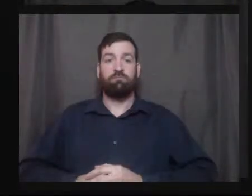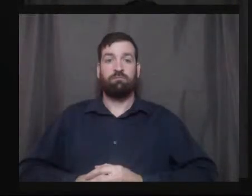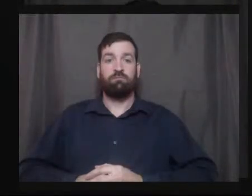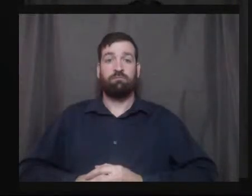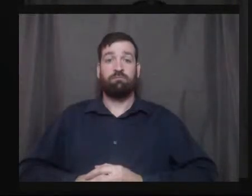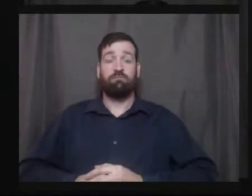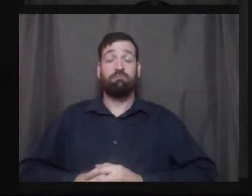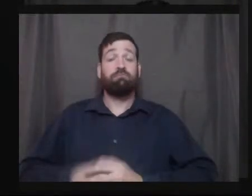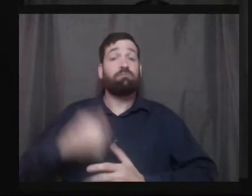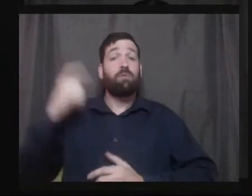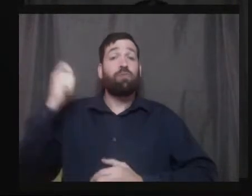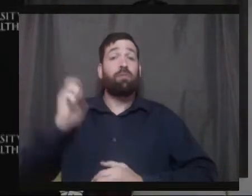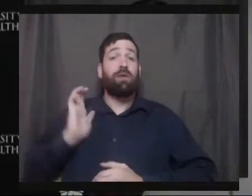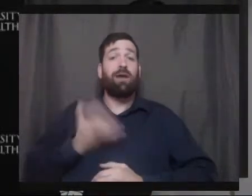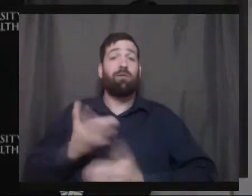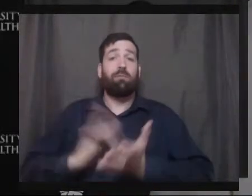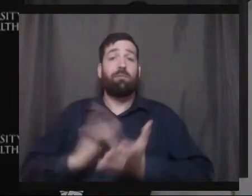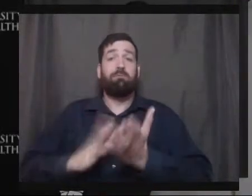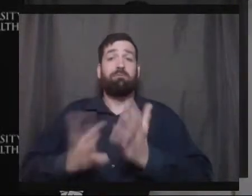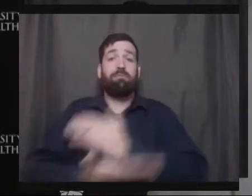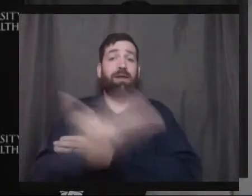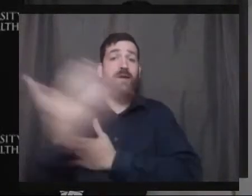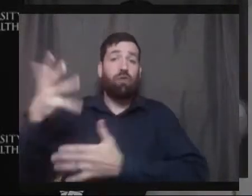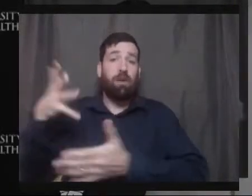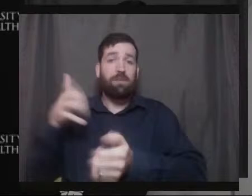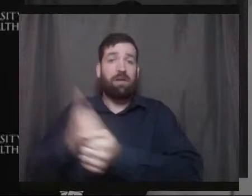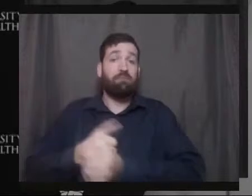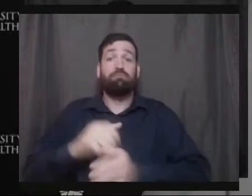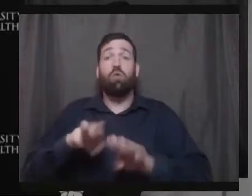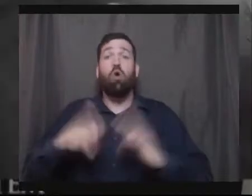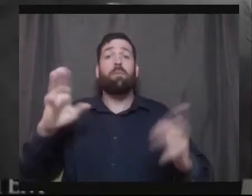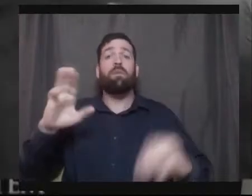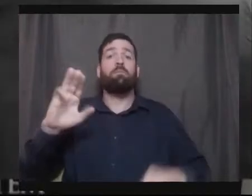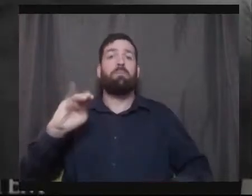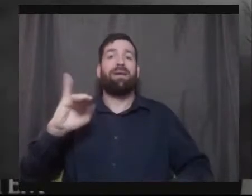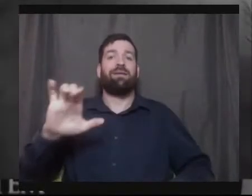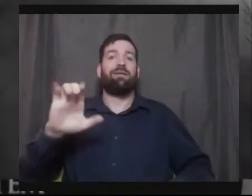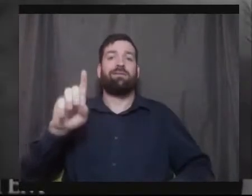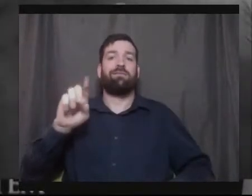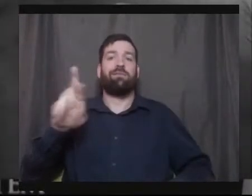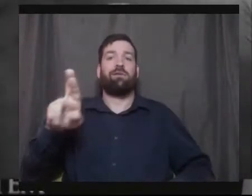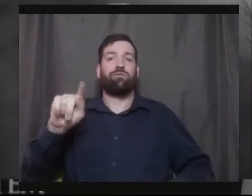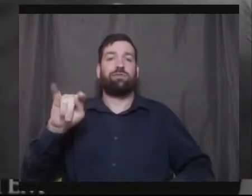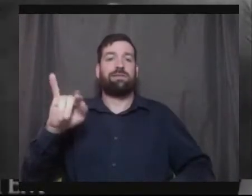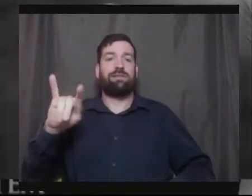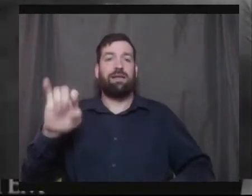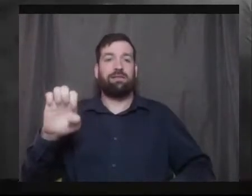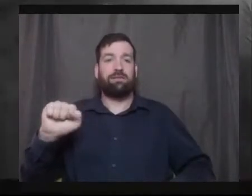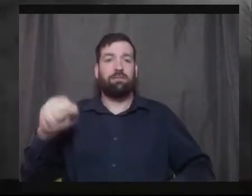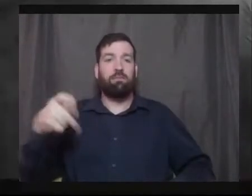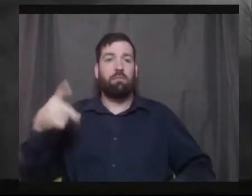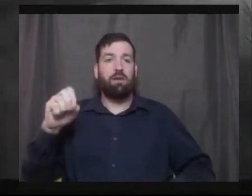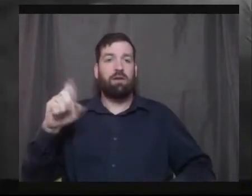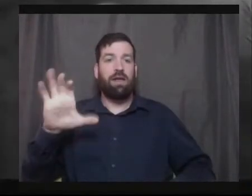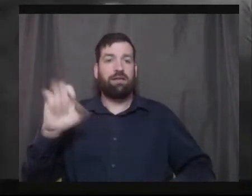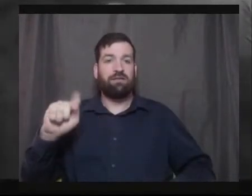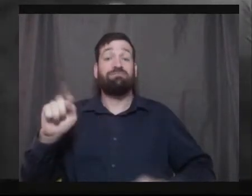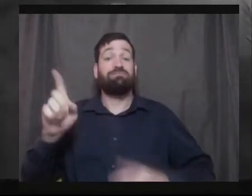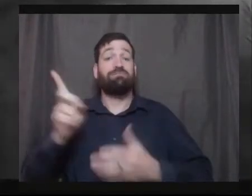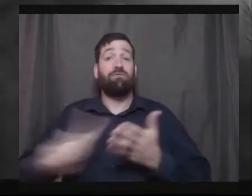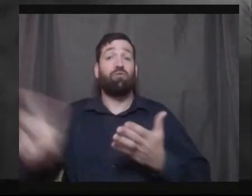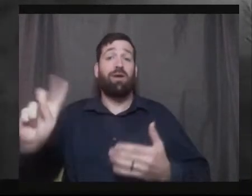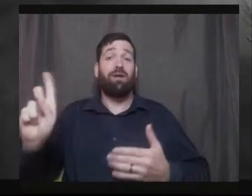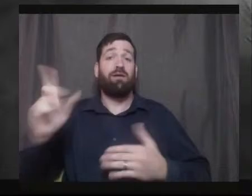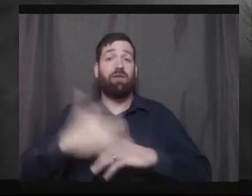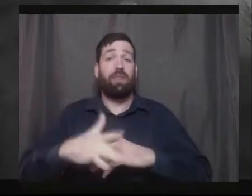Subscribe to our Morning Medical Update and Open Mics with Dr. Stites podcasts. Now, everywhere podcasts are available.